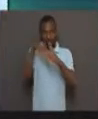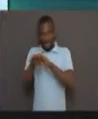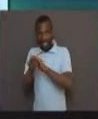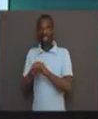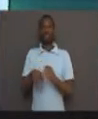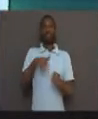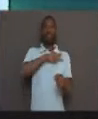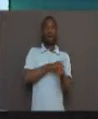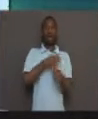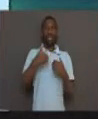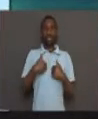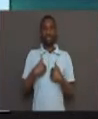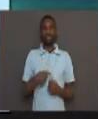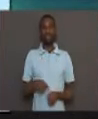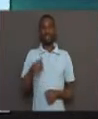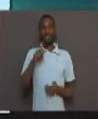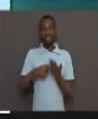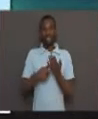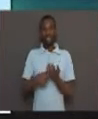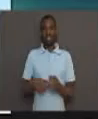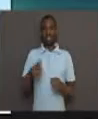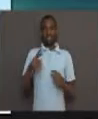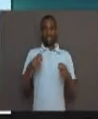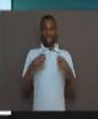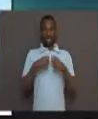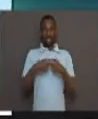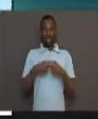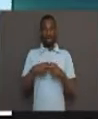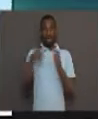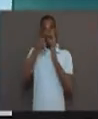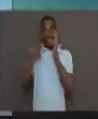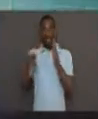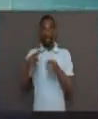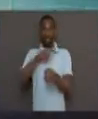sources must be handled with extreme care.